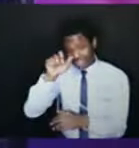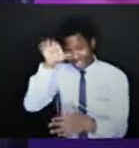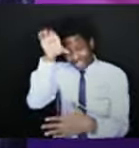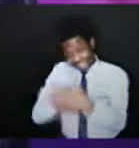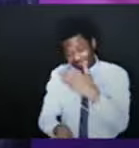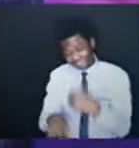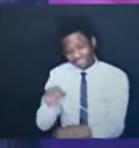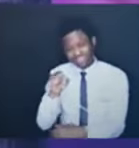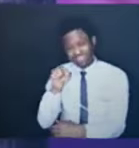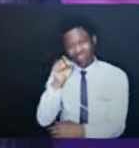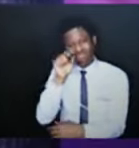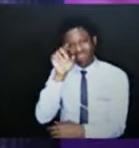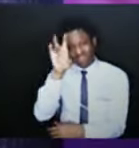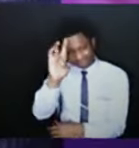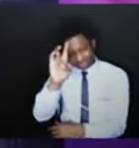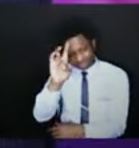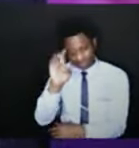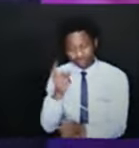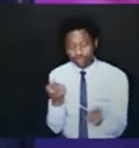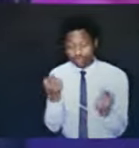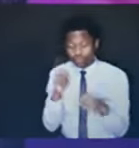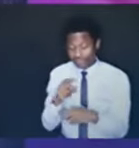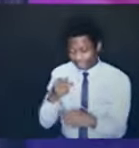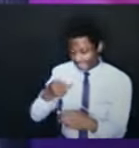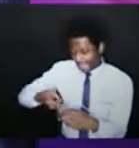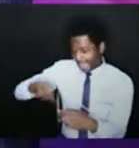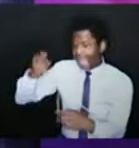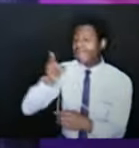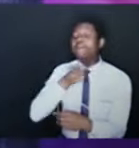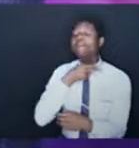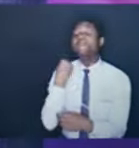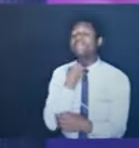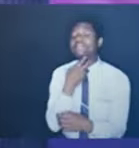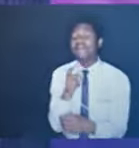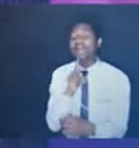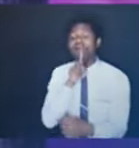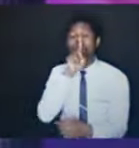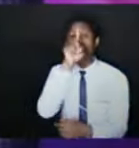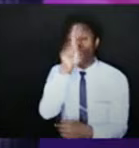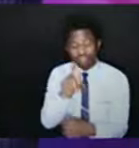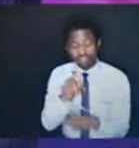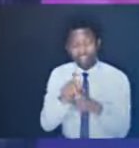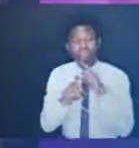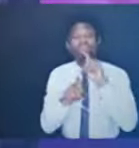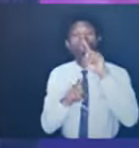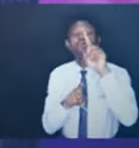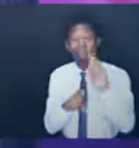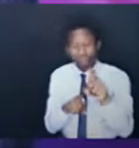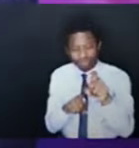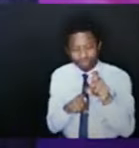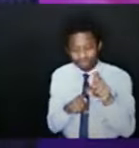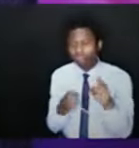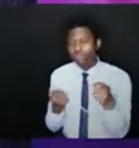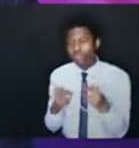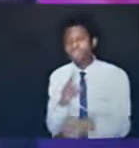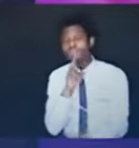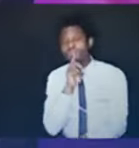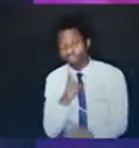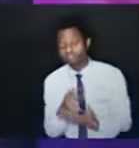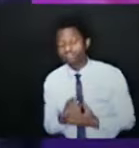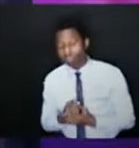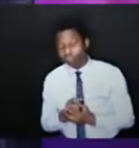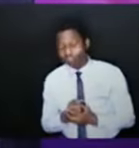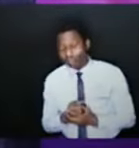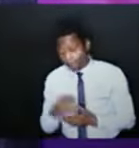number 18 soon? In response to the high priest's question, Brana, sorry, Nasa, sorry, penny for no, will be sir.